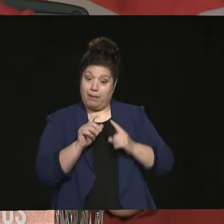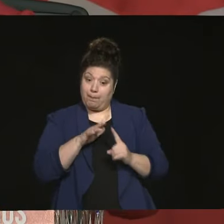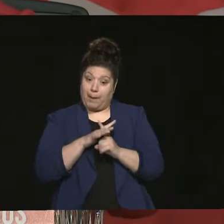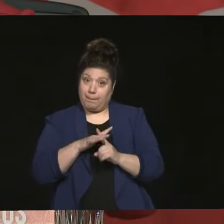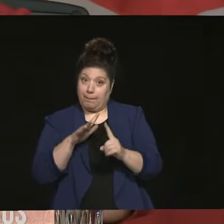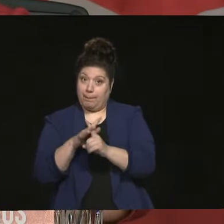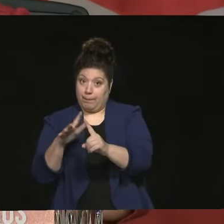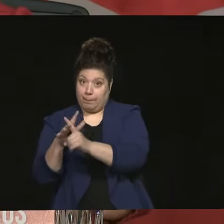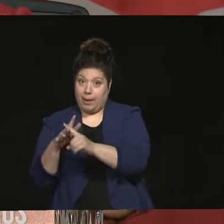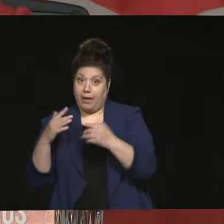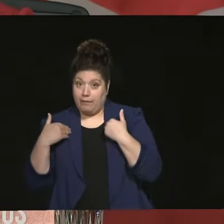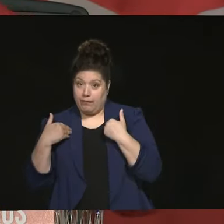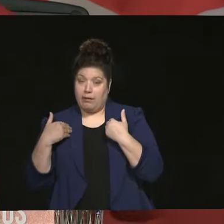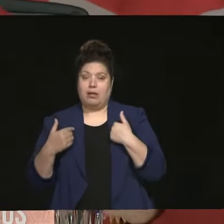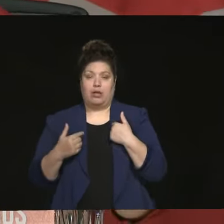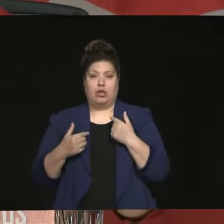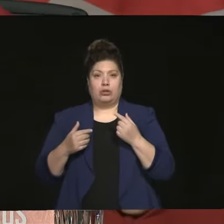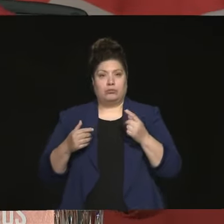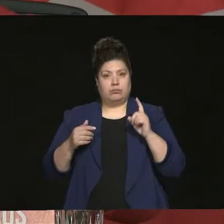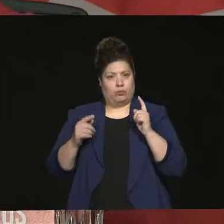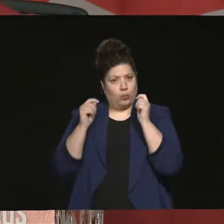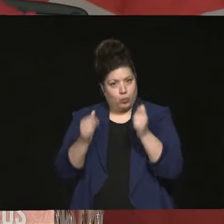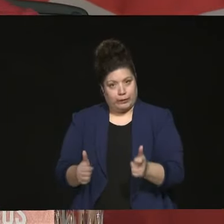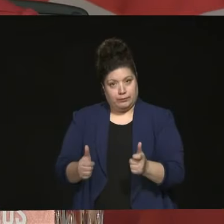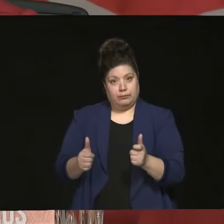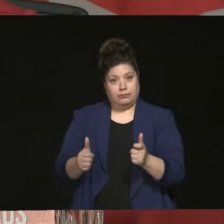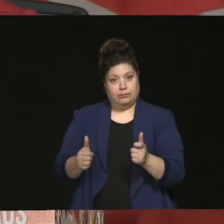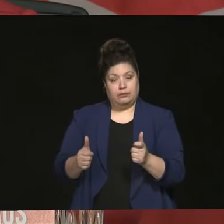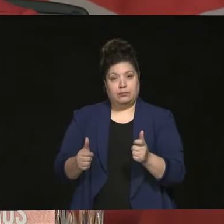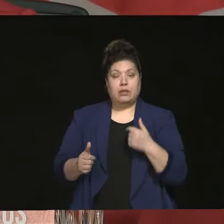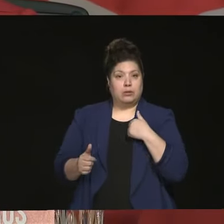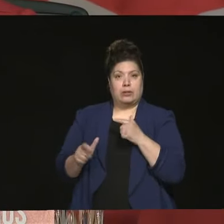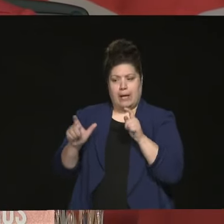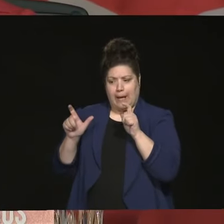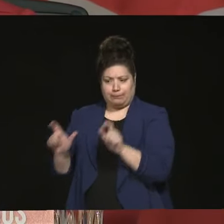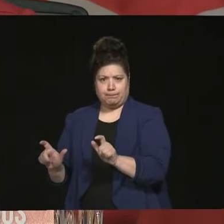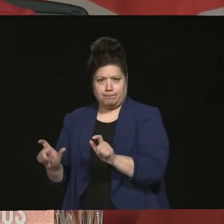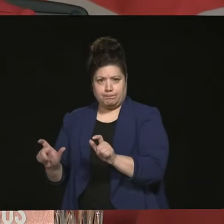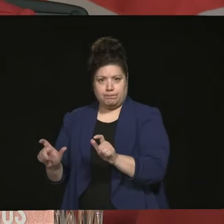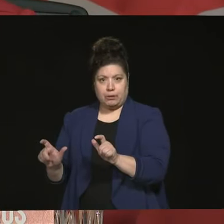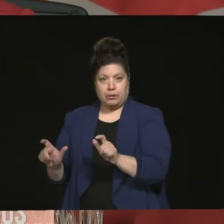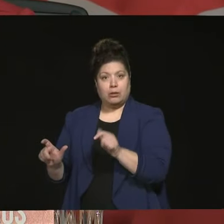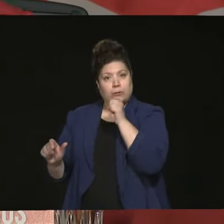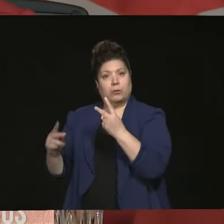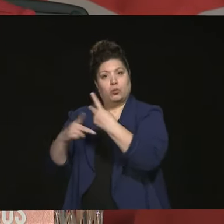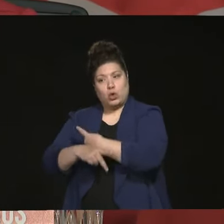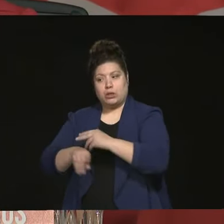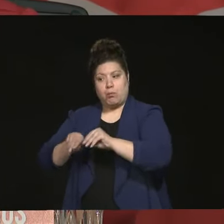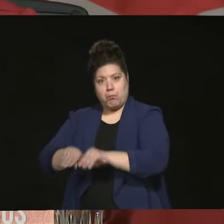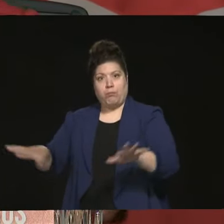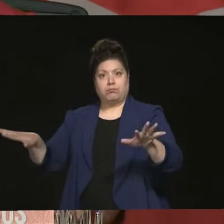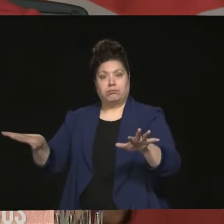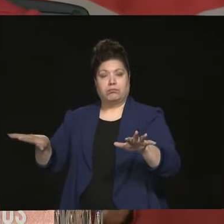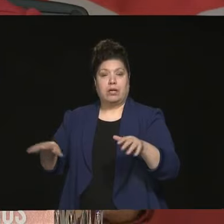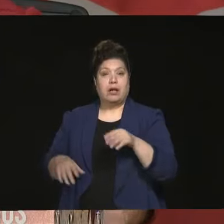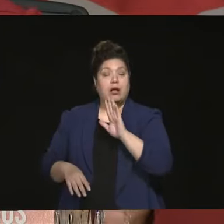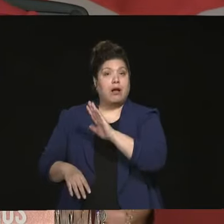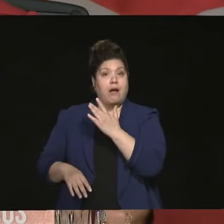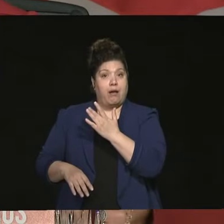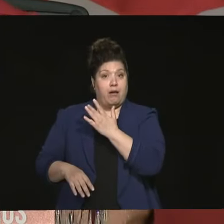swift in containing it. And I will say that the province of Alberta, the provincial public